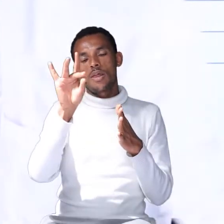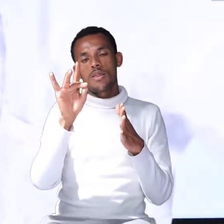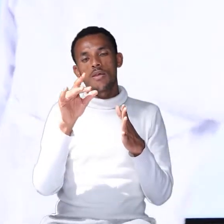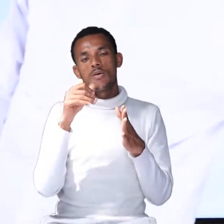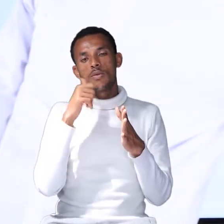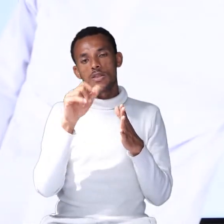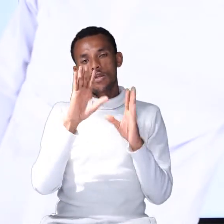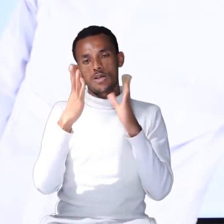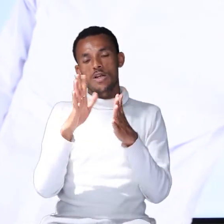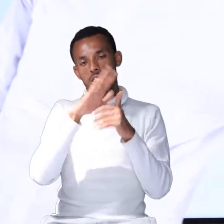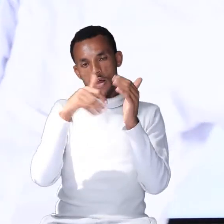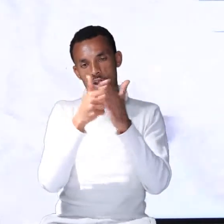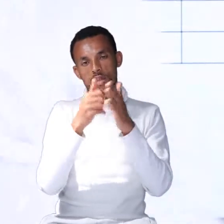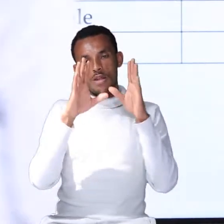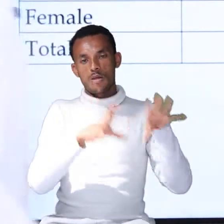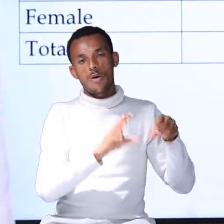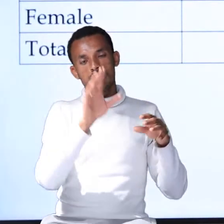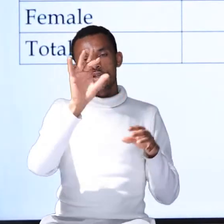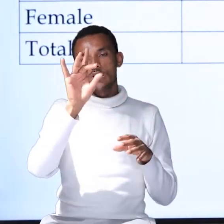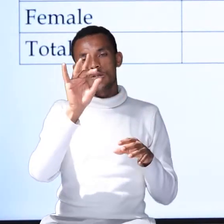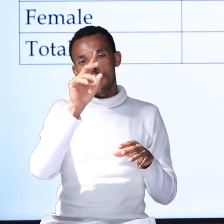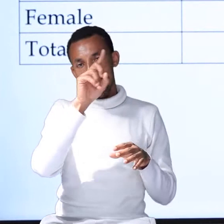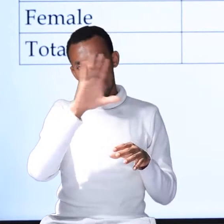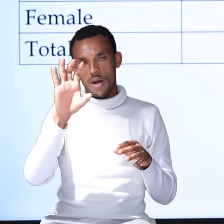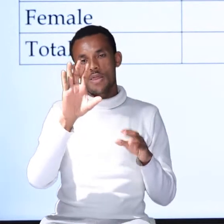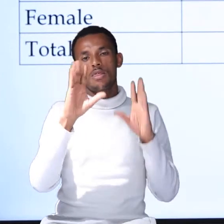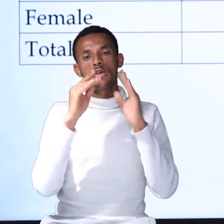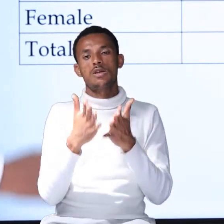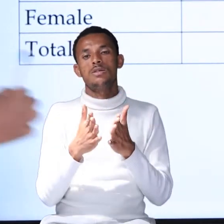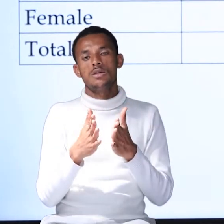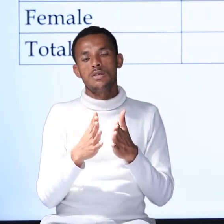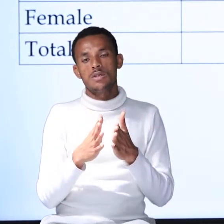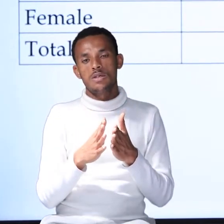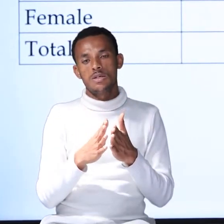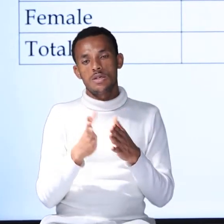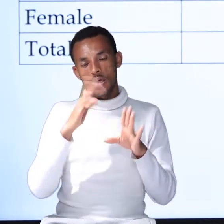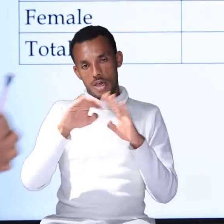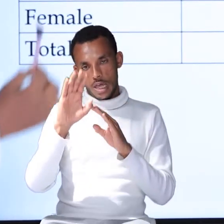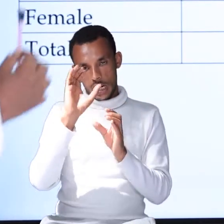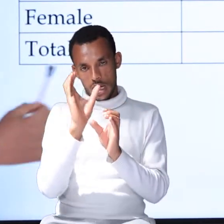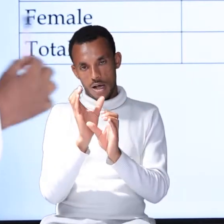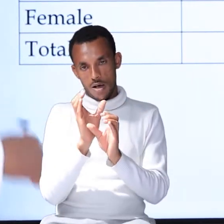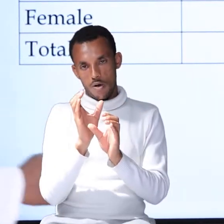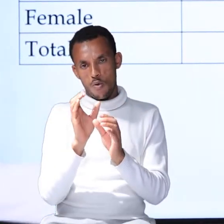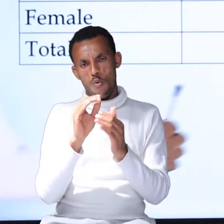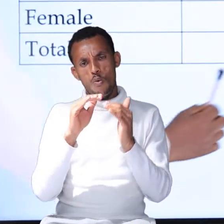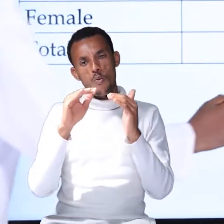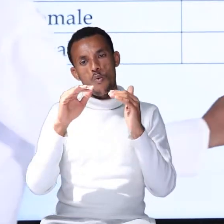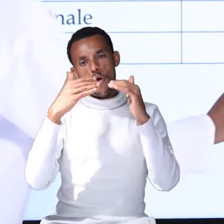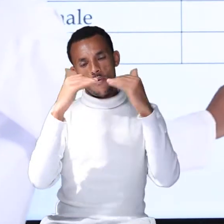are there totally? 72 plus 28, it gives 100. Or else in terms of